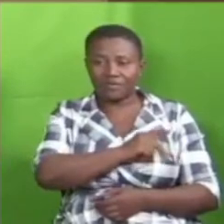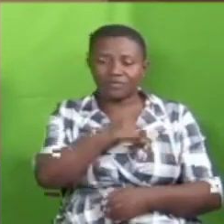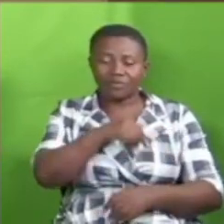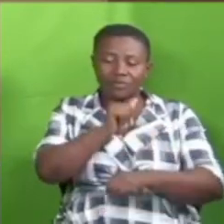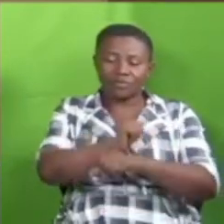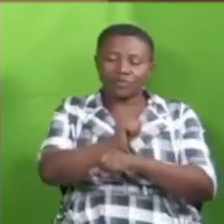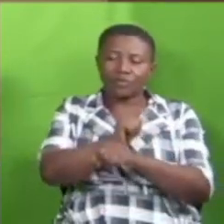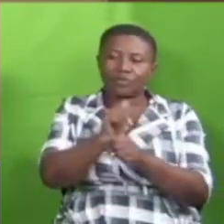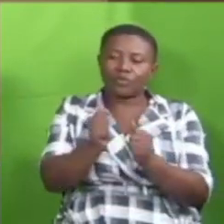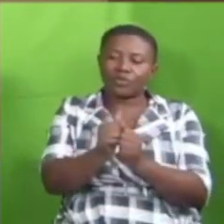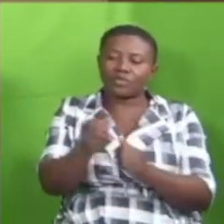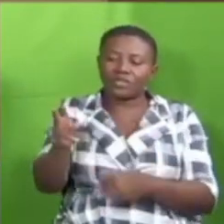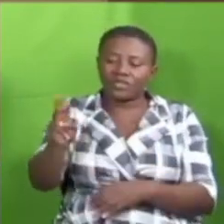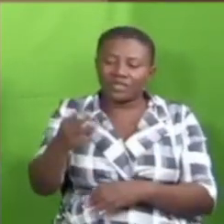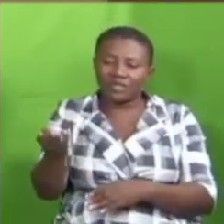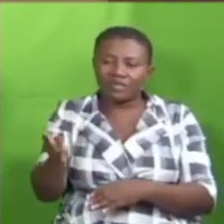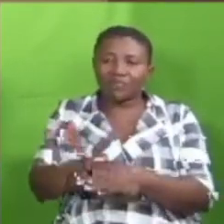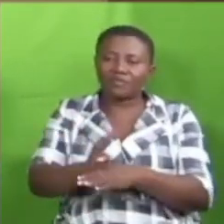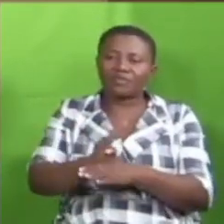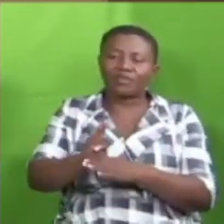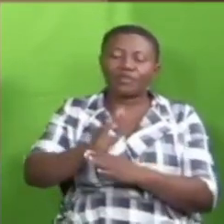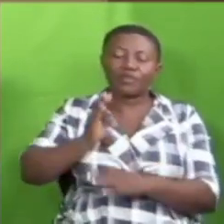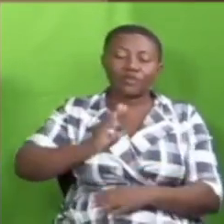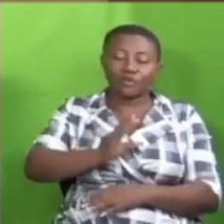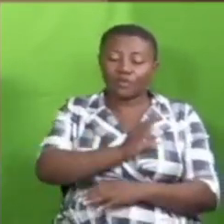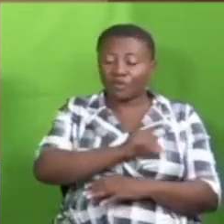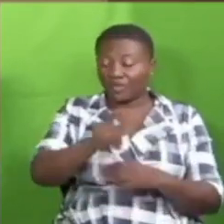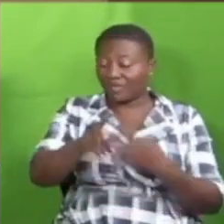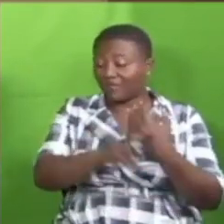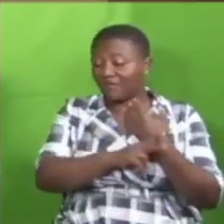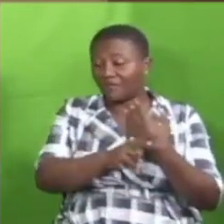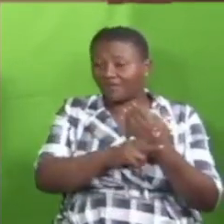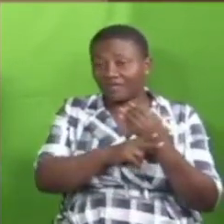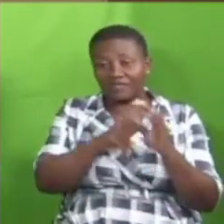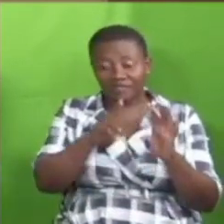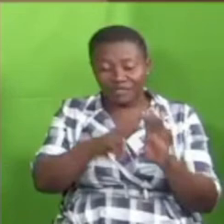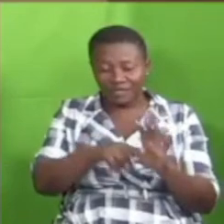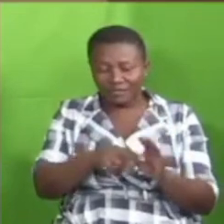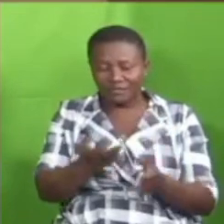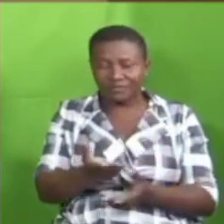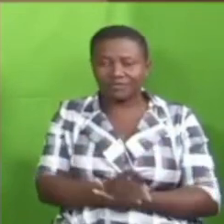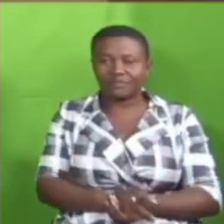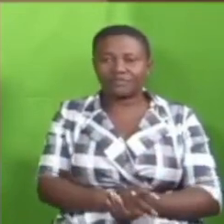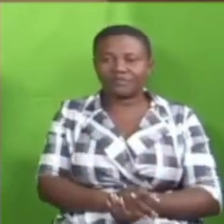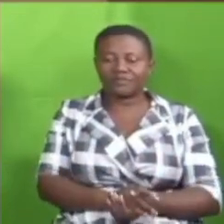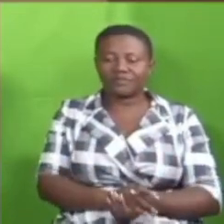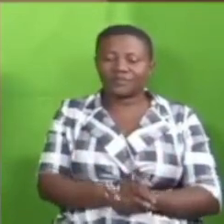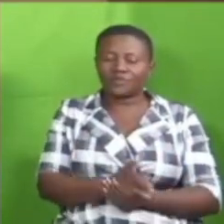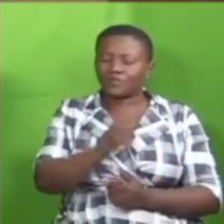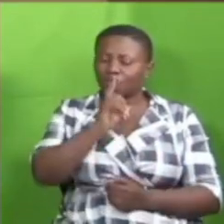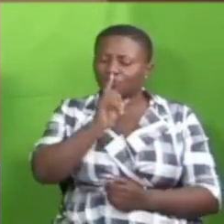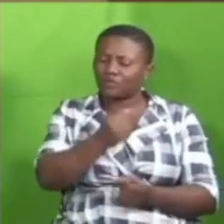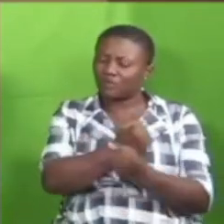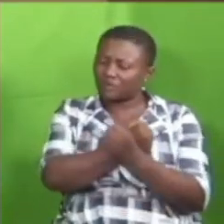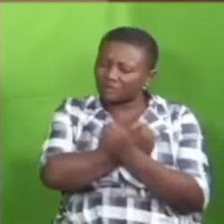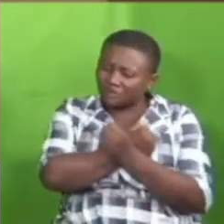the Trade Committee. He was the Vice Chair. And it was very clear to me that he was a